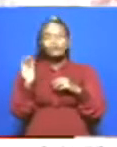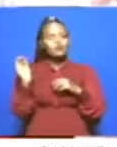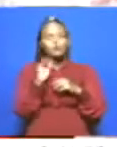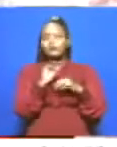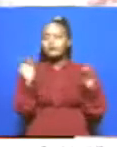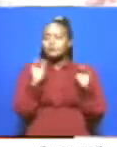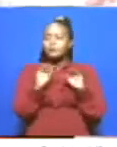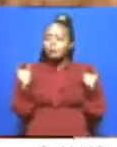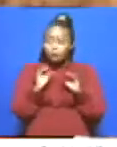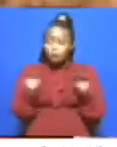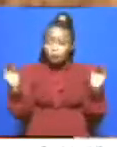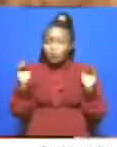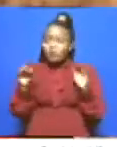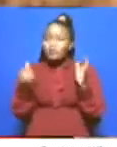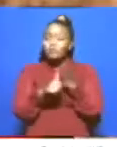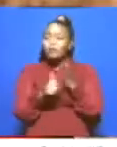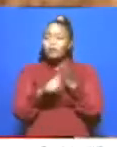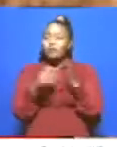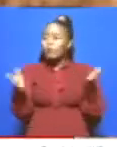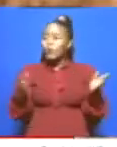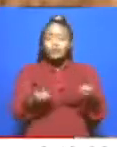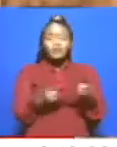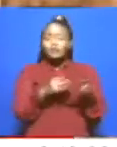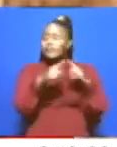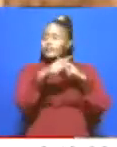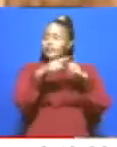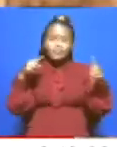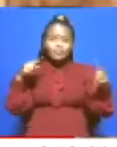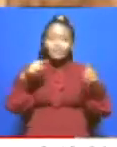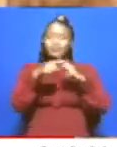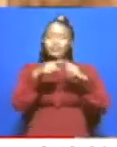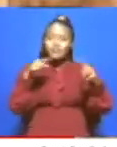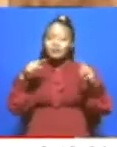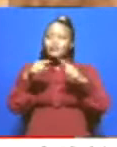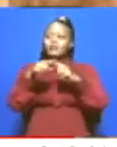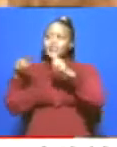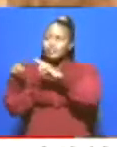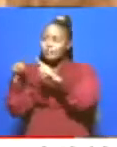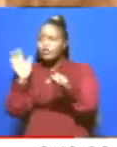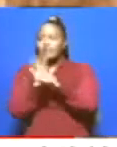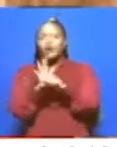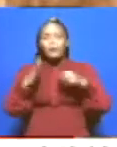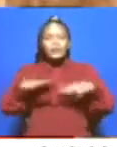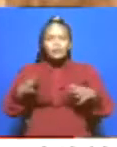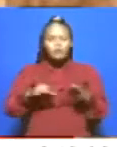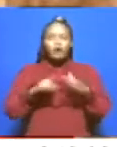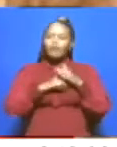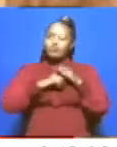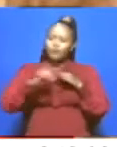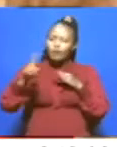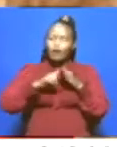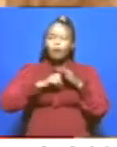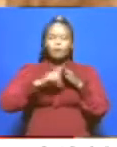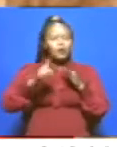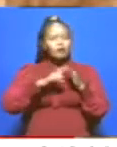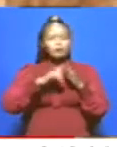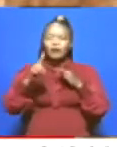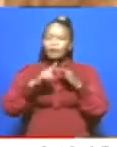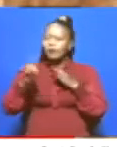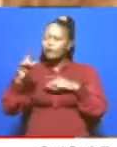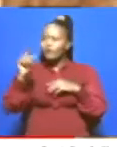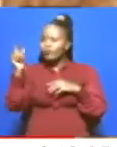is massacre. We saw masses of people running away from the region. In fact, the whole place is becoming